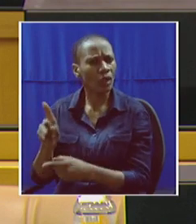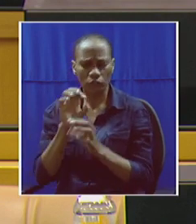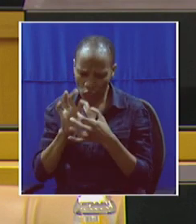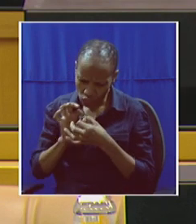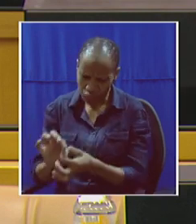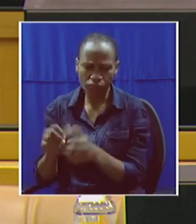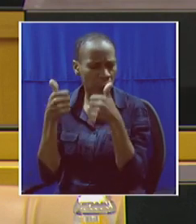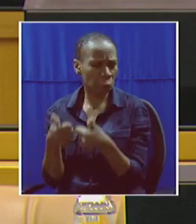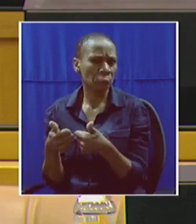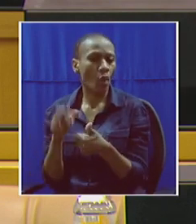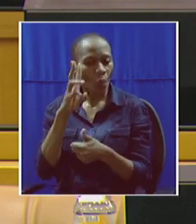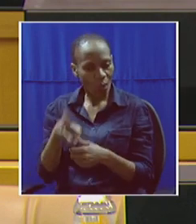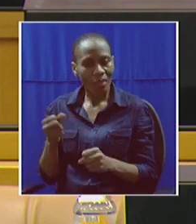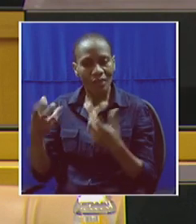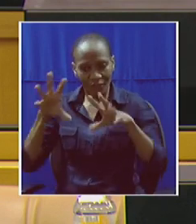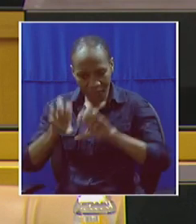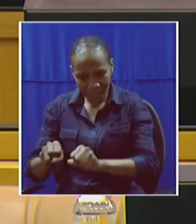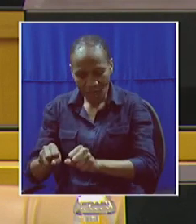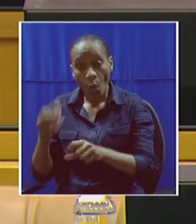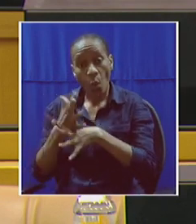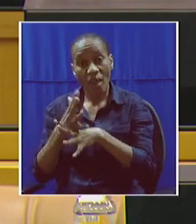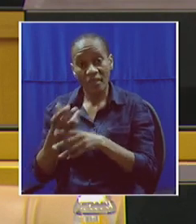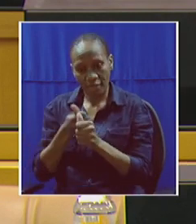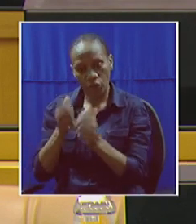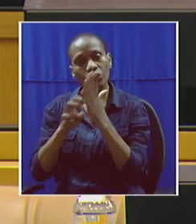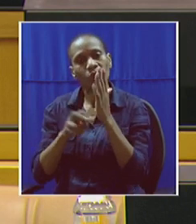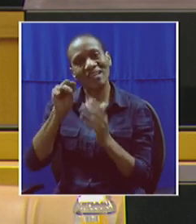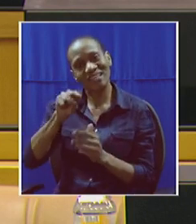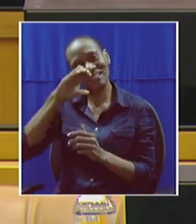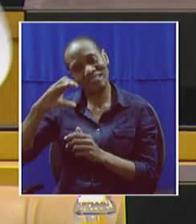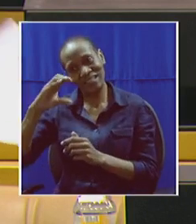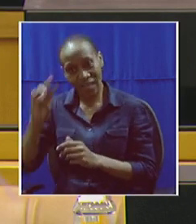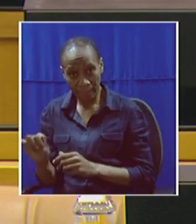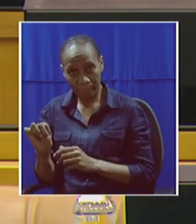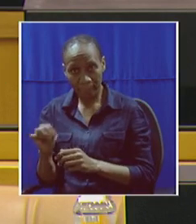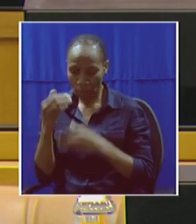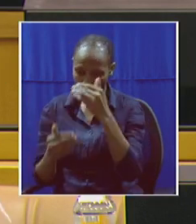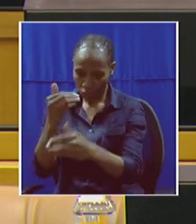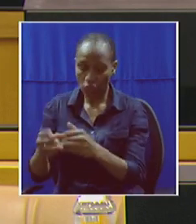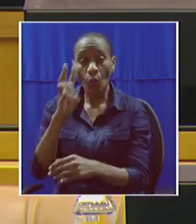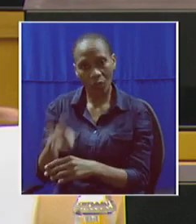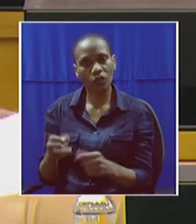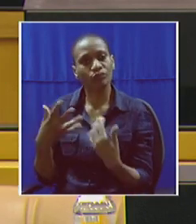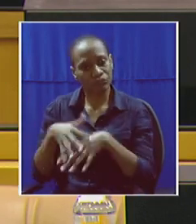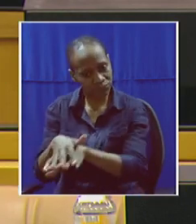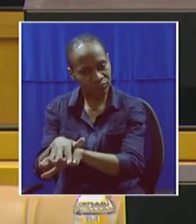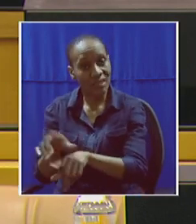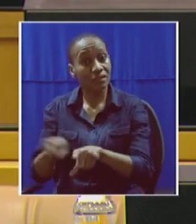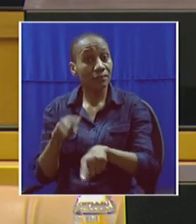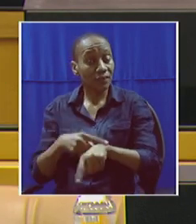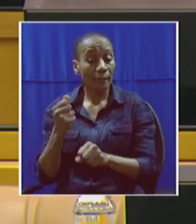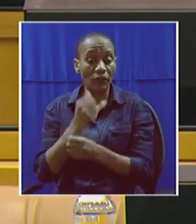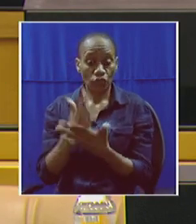commitment to enhance Supply Chain management processes to improve and and